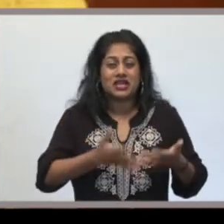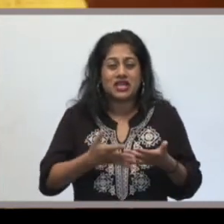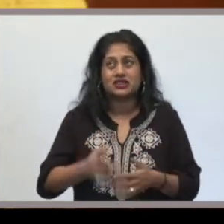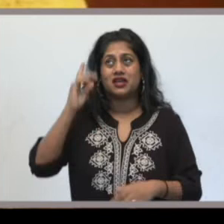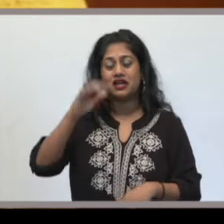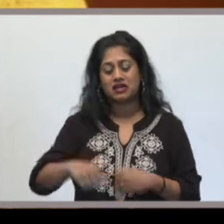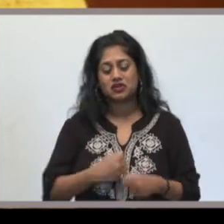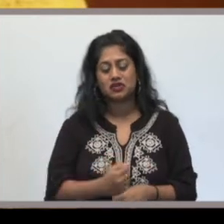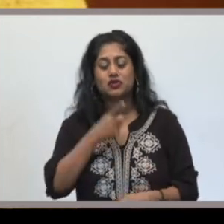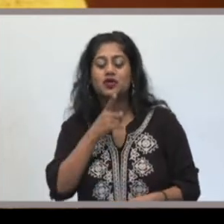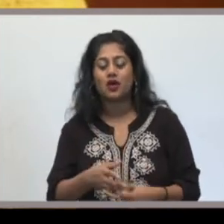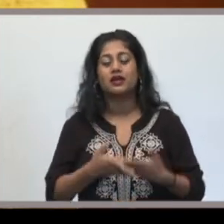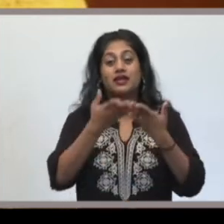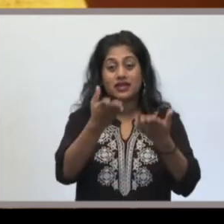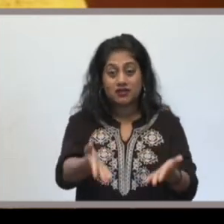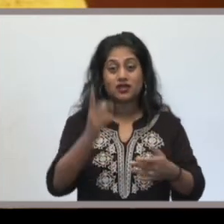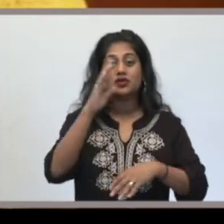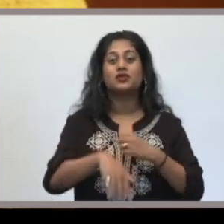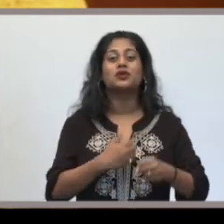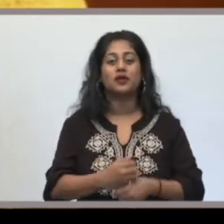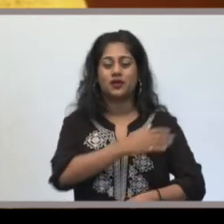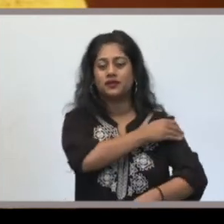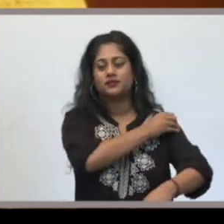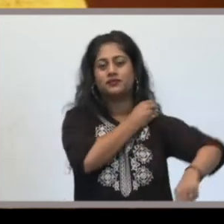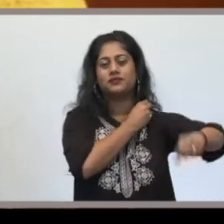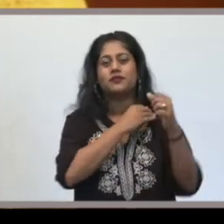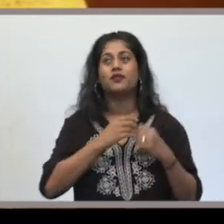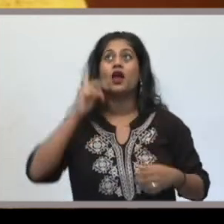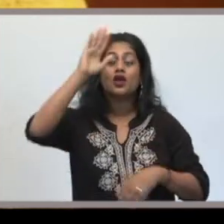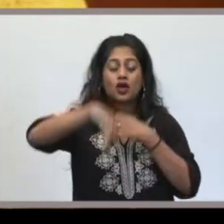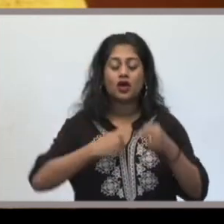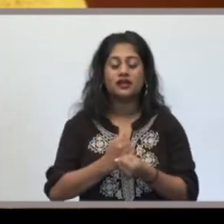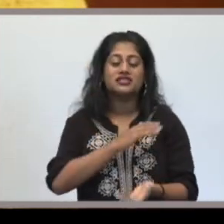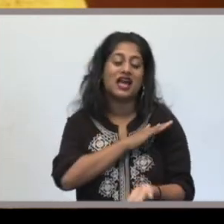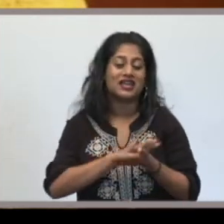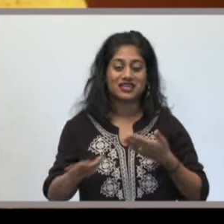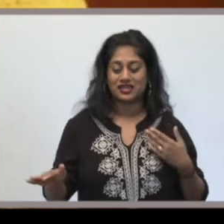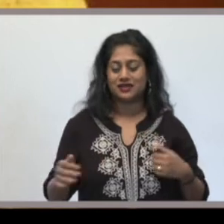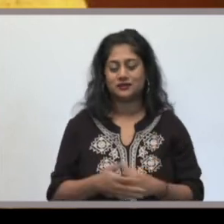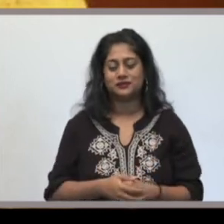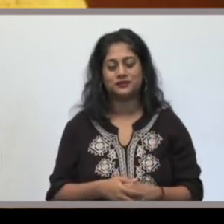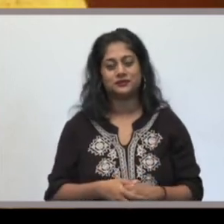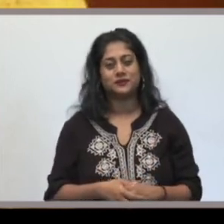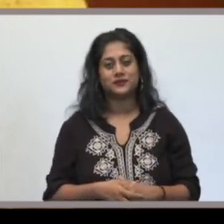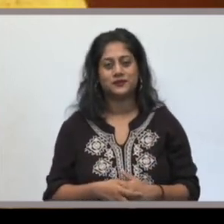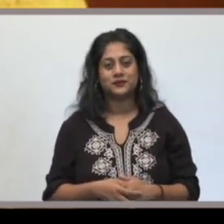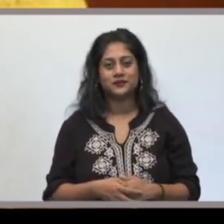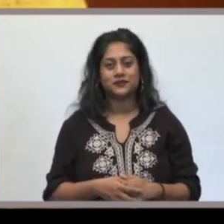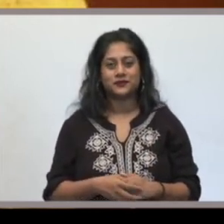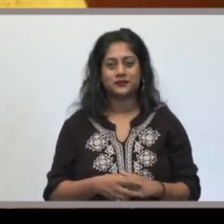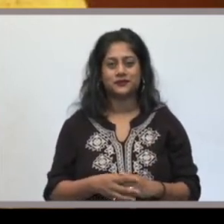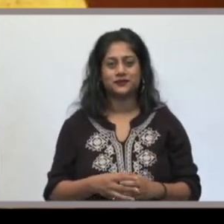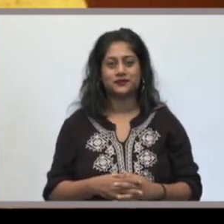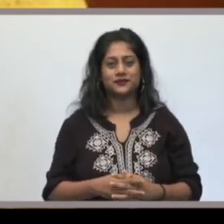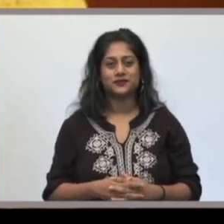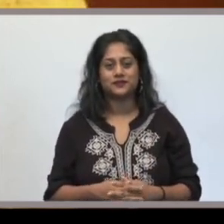realize that God is with you. He's your healer. He will see you through. You know, here are some options what you can do with